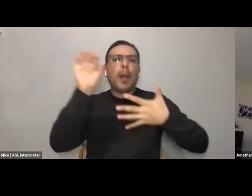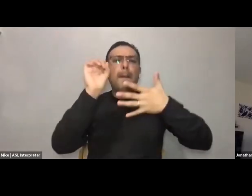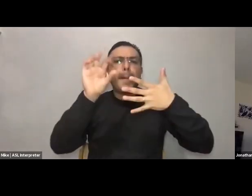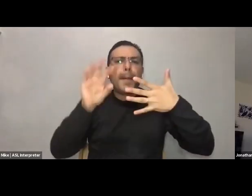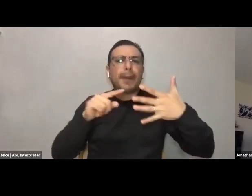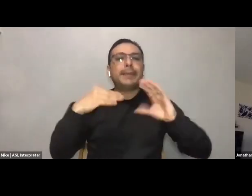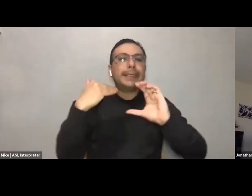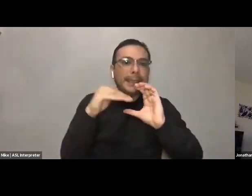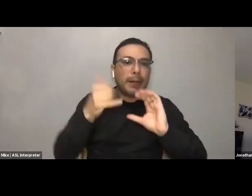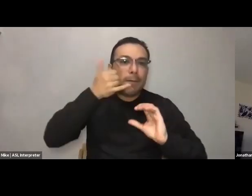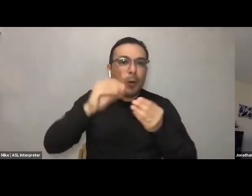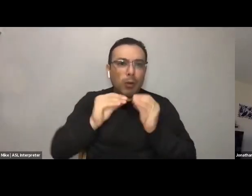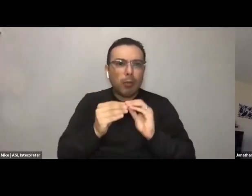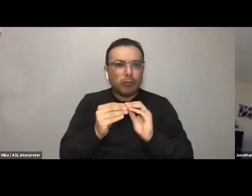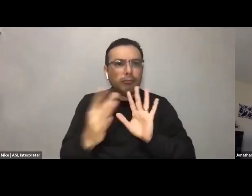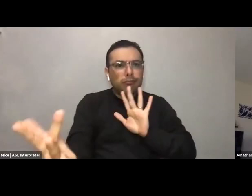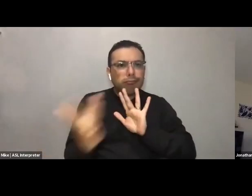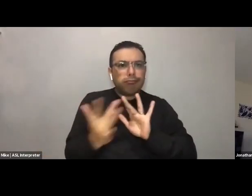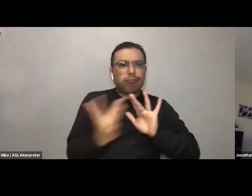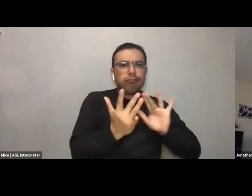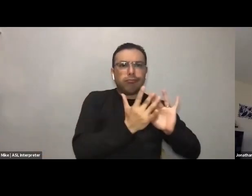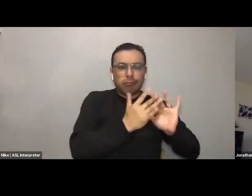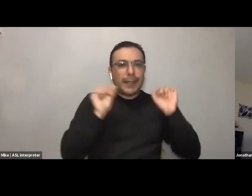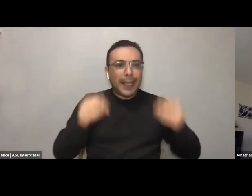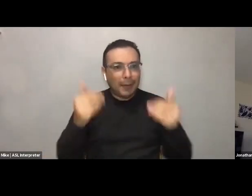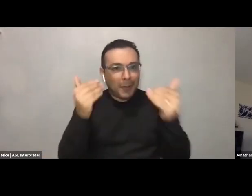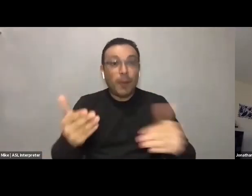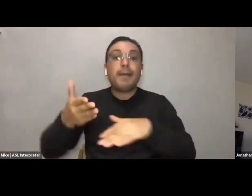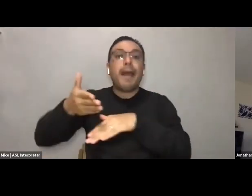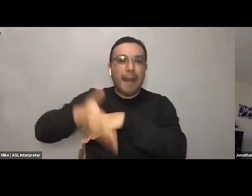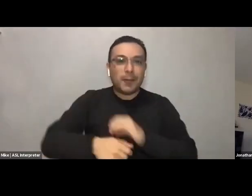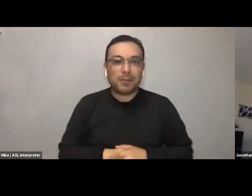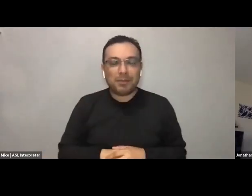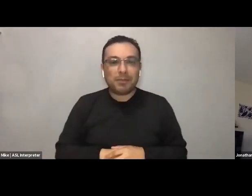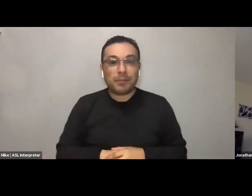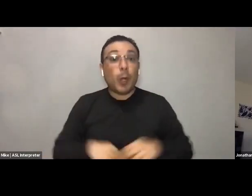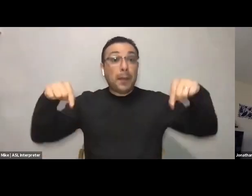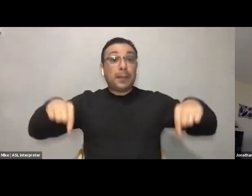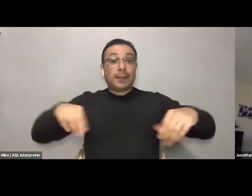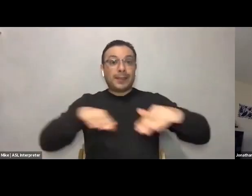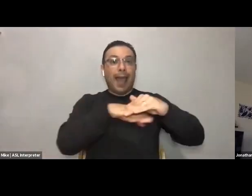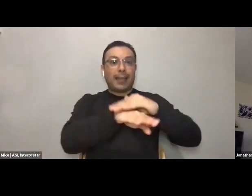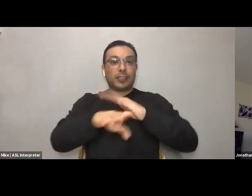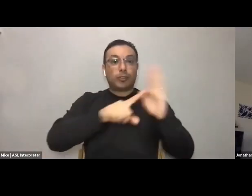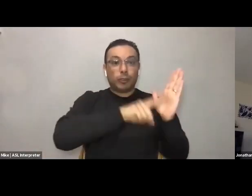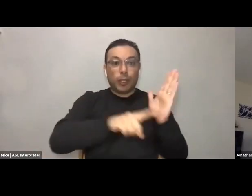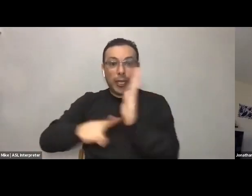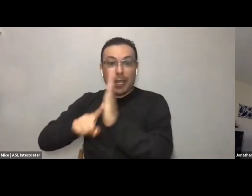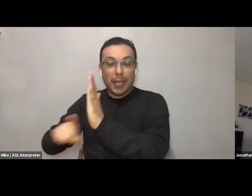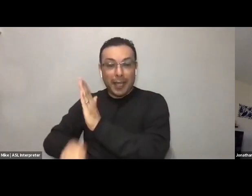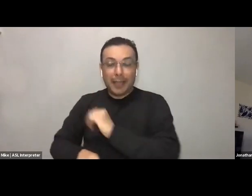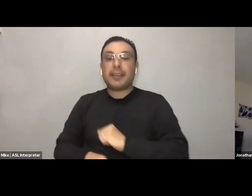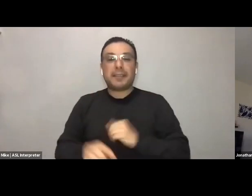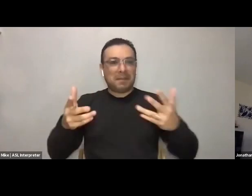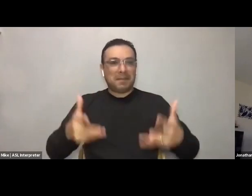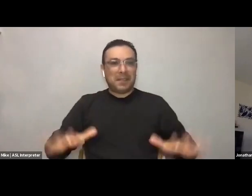seeing today based on your question and who it's for. That concludes our access check this morning. I'm very happy to see so many